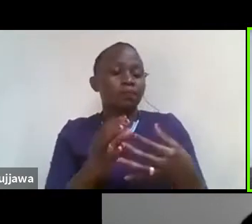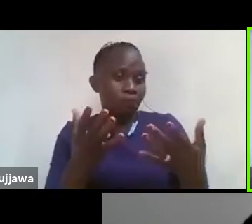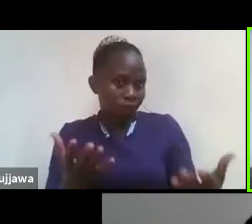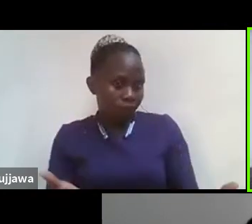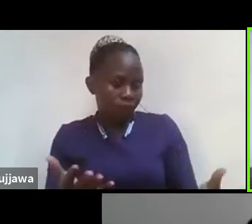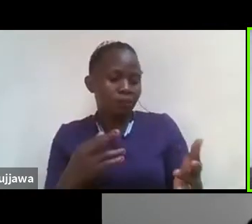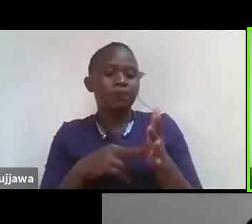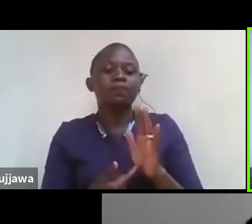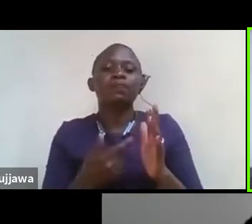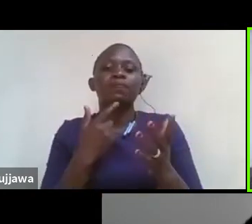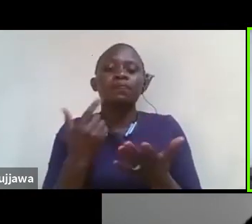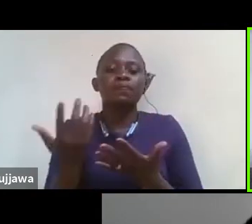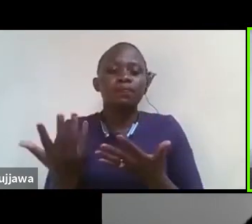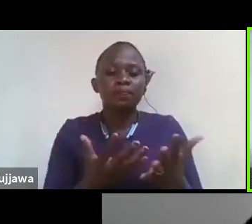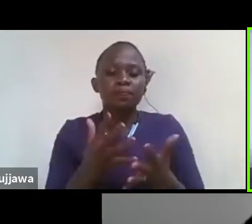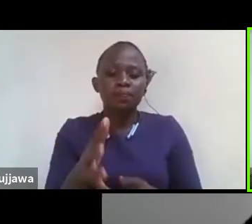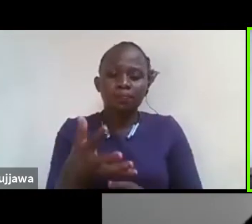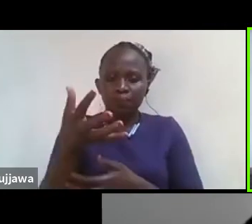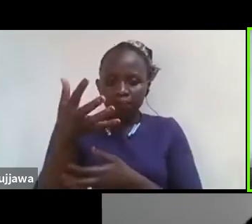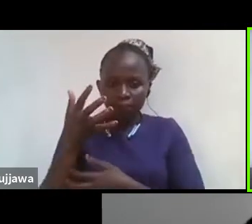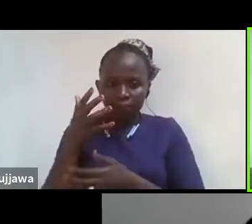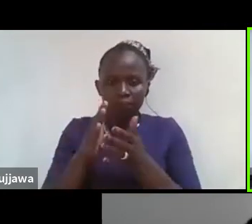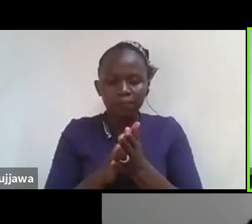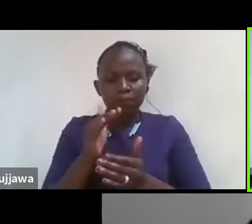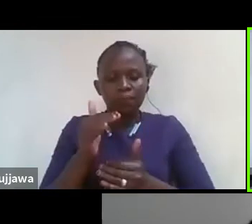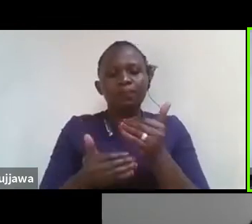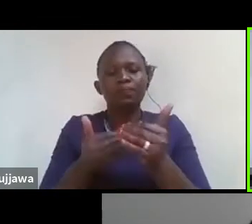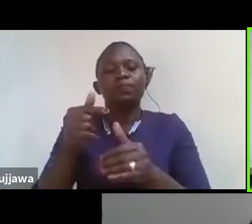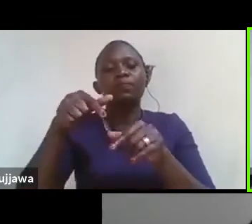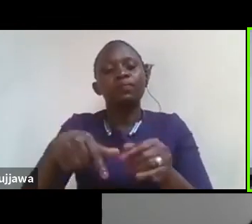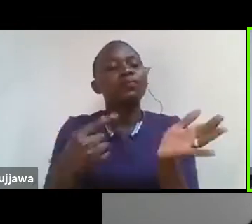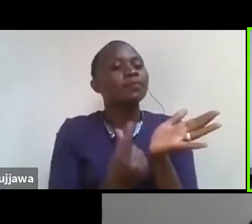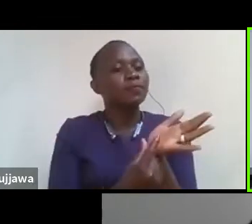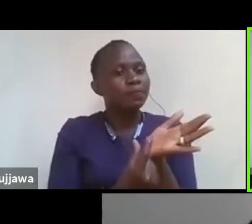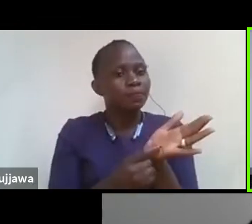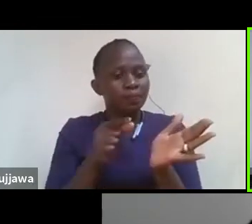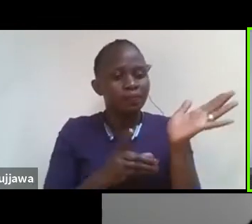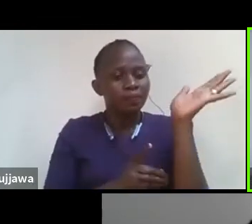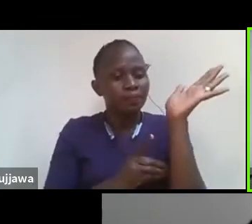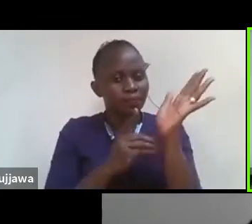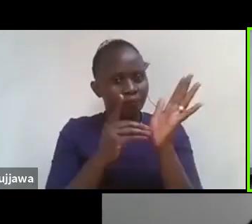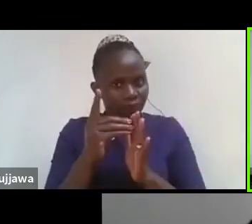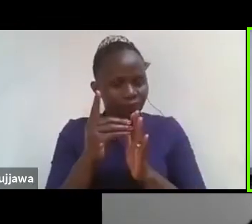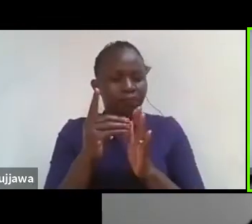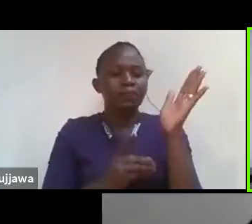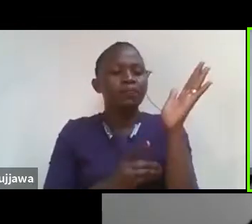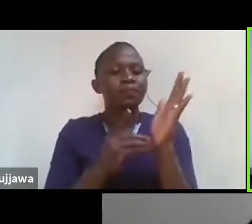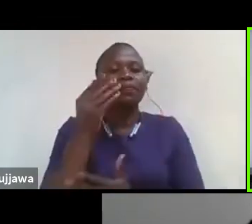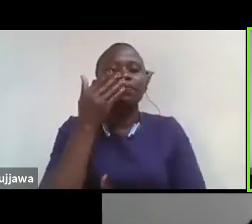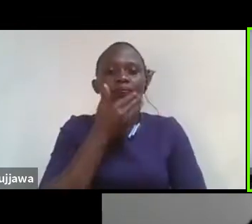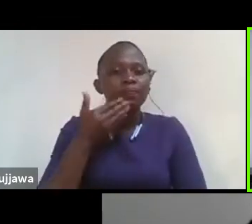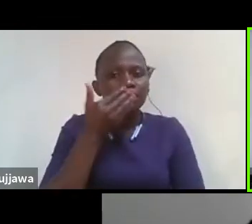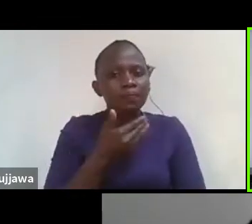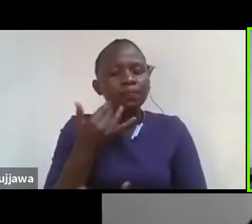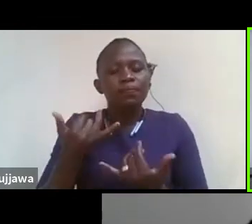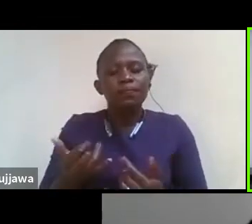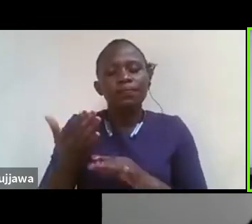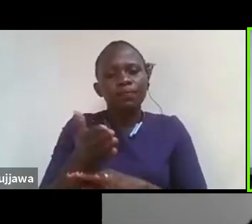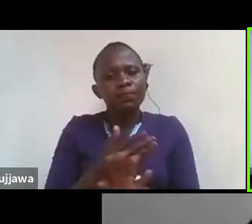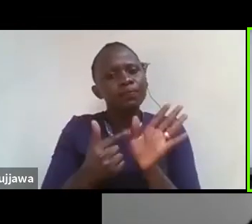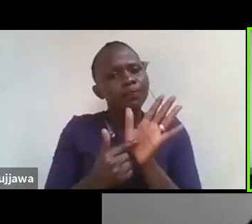are processed within Uganda, for instance. Those are development minerals. And we've been seeing a lot of, for example, people who work in